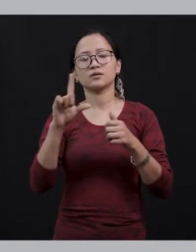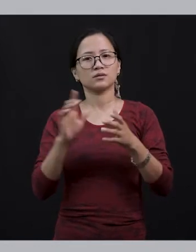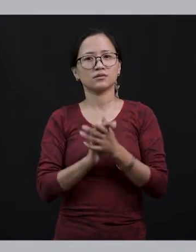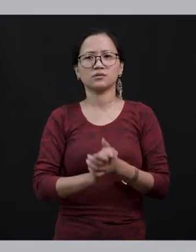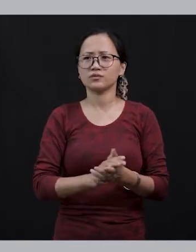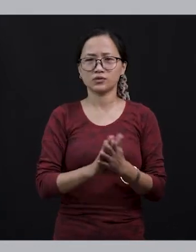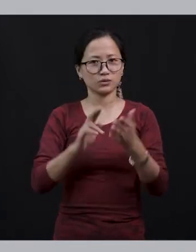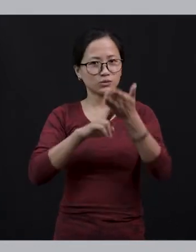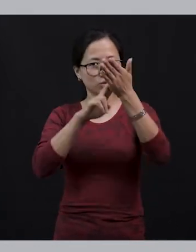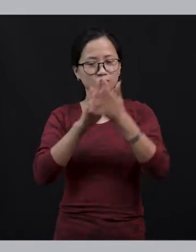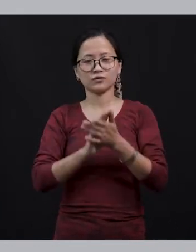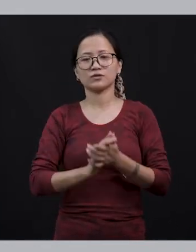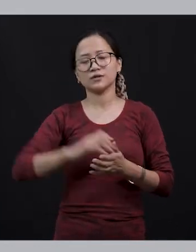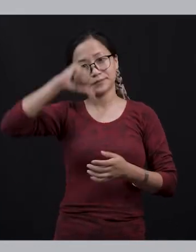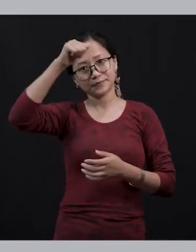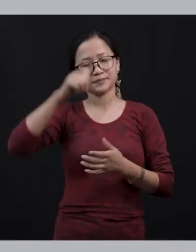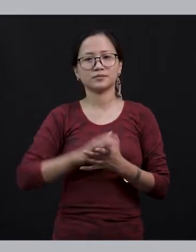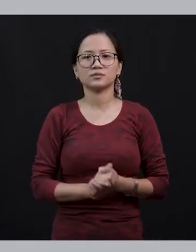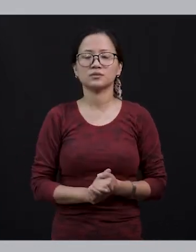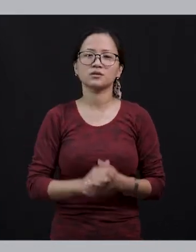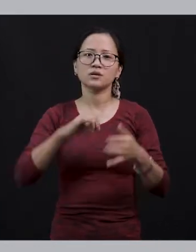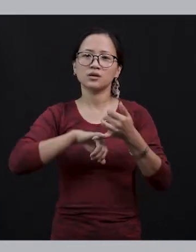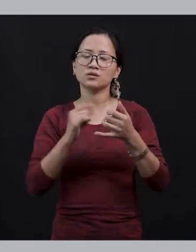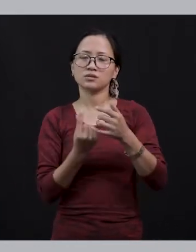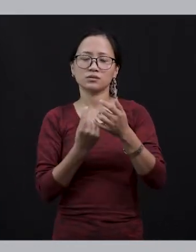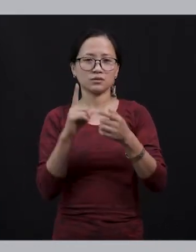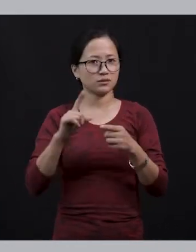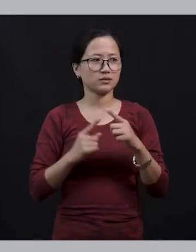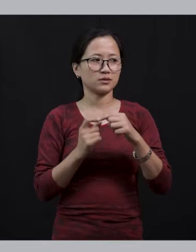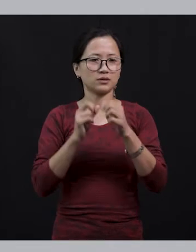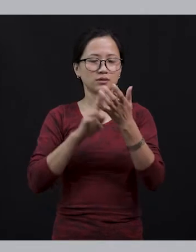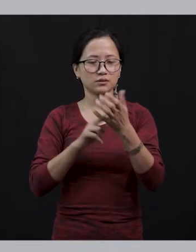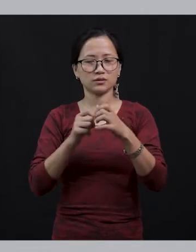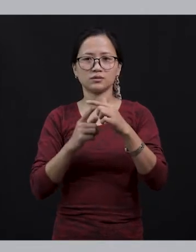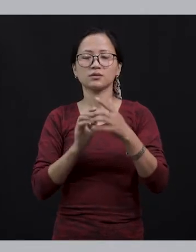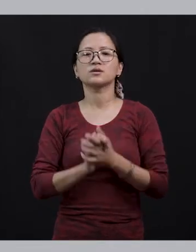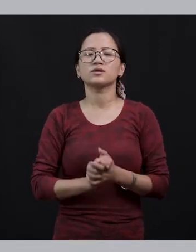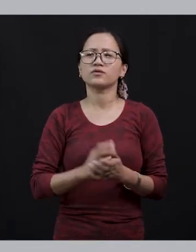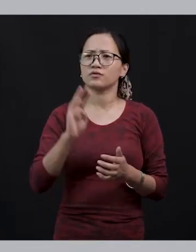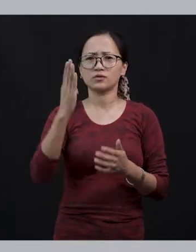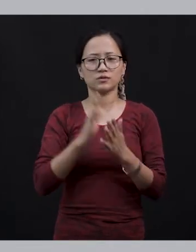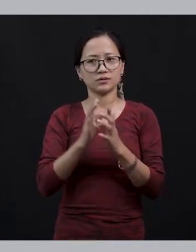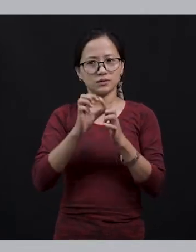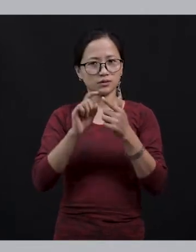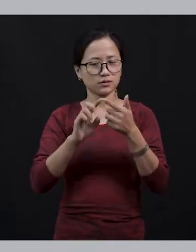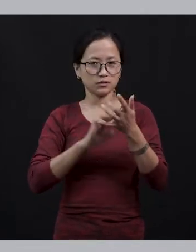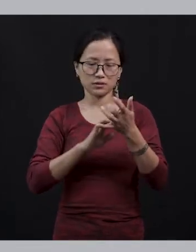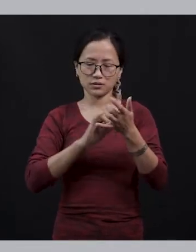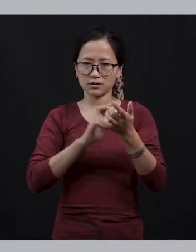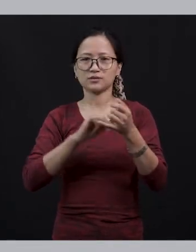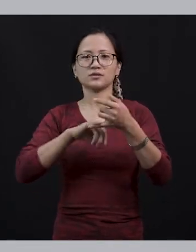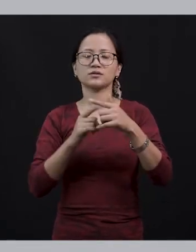India. So in the Sultanate period, there were 5 dynasties that we are going to be reading